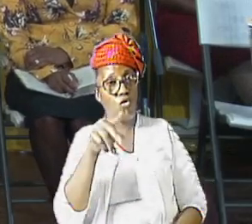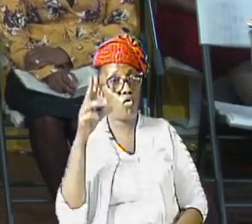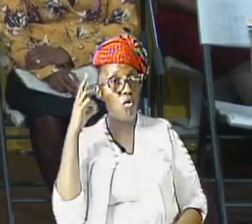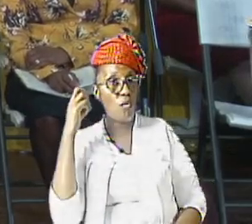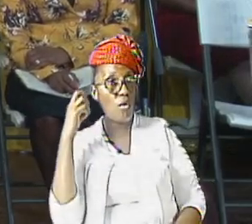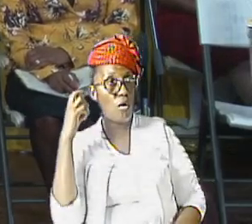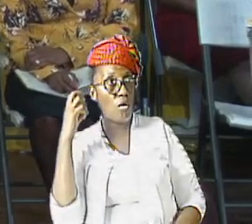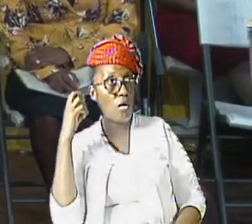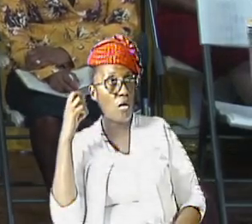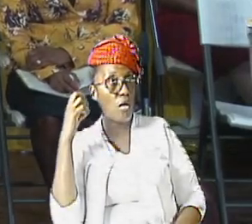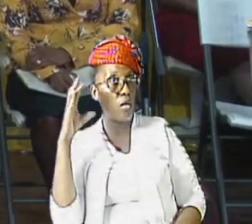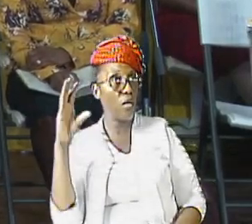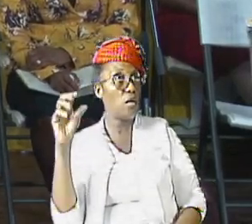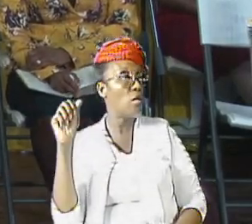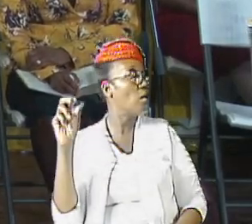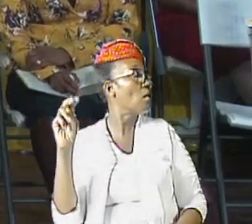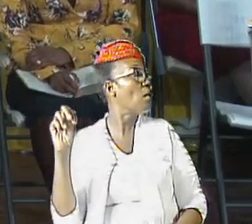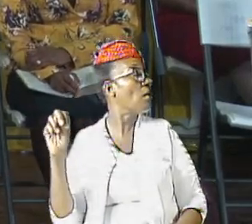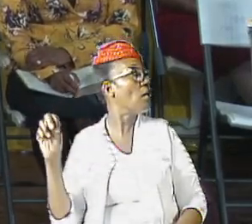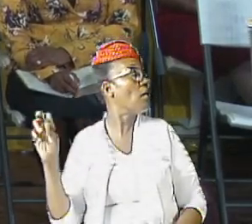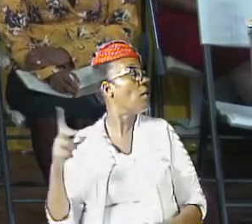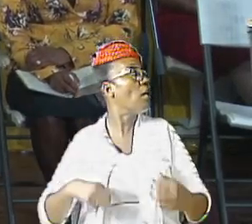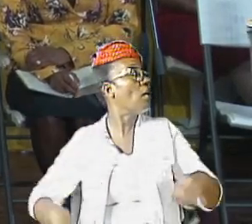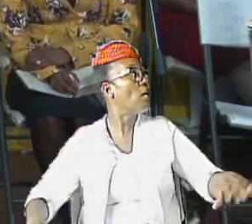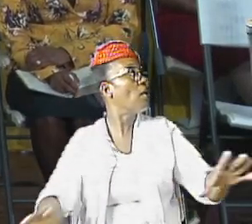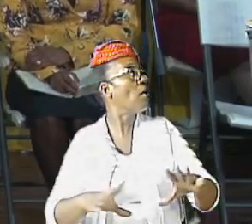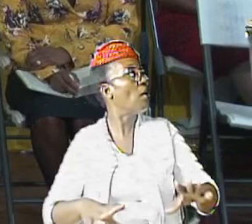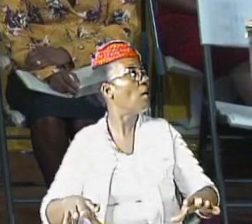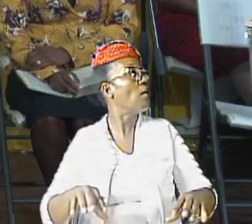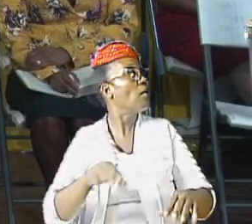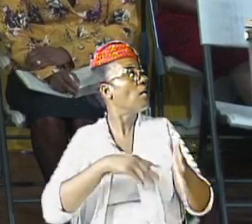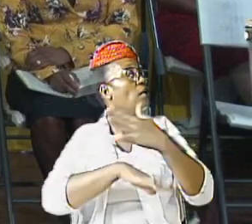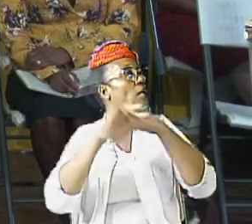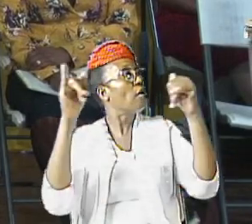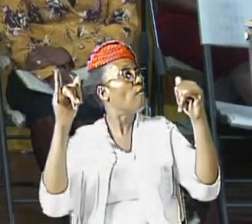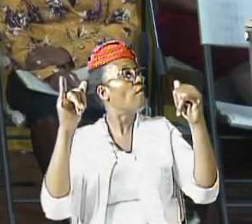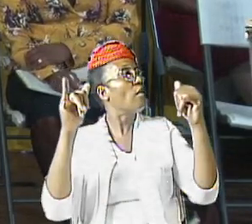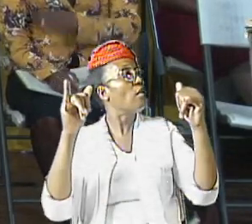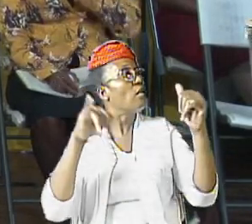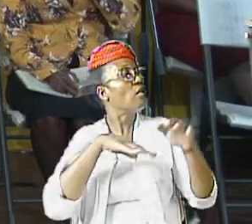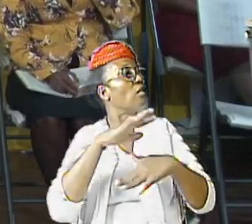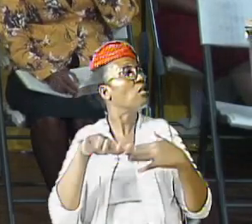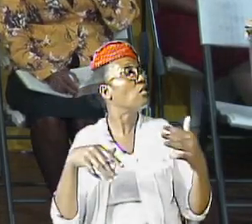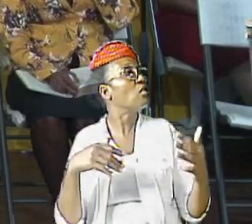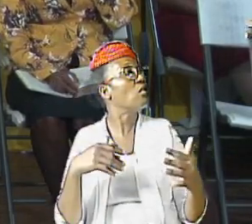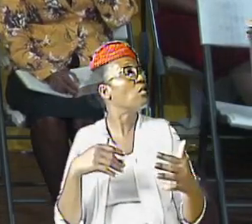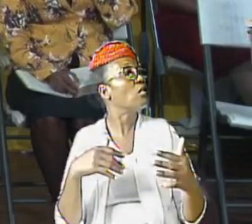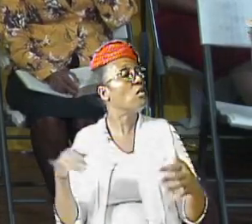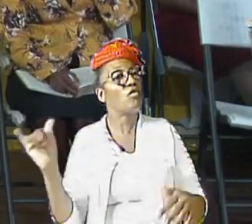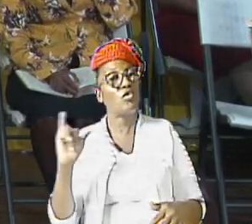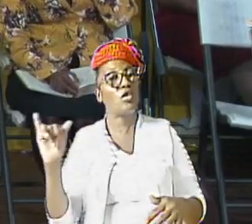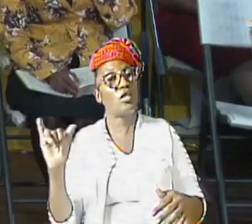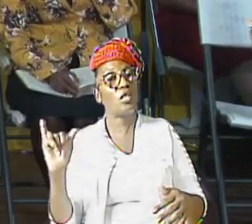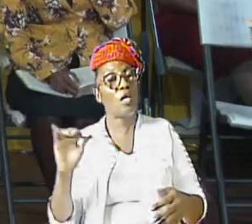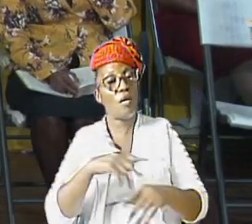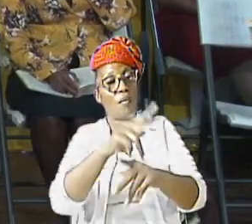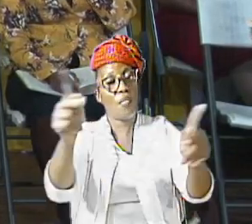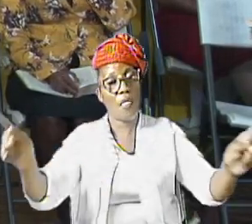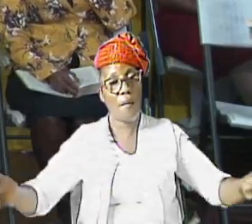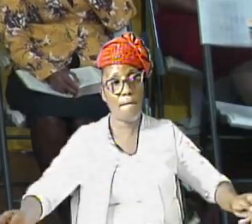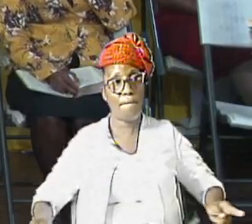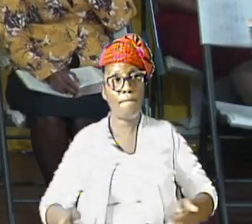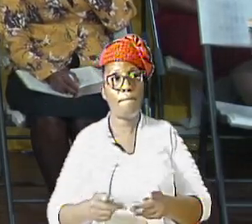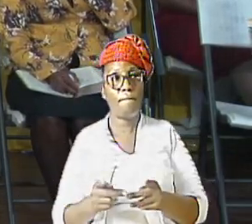of Canaan Land. Zion these are all synonyms referring to the same place. There's